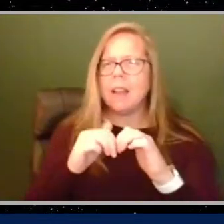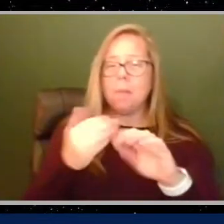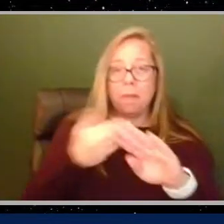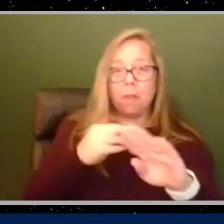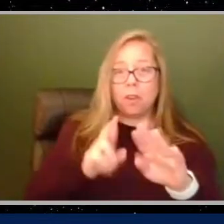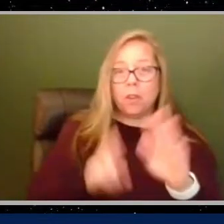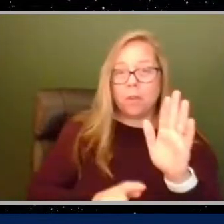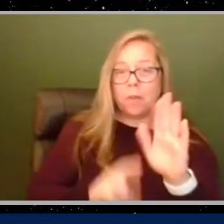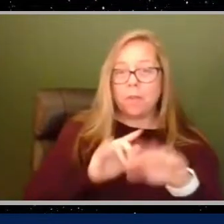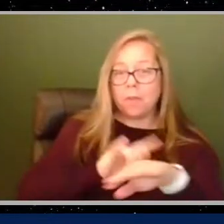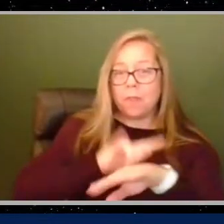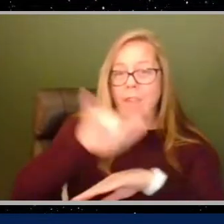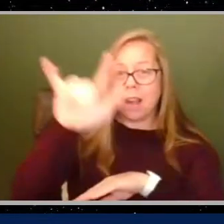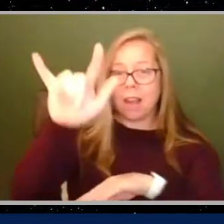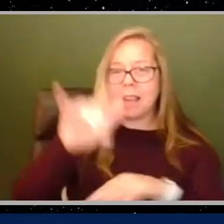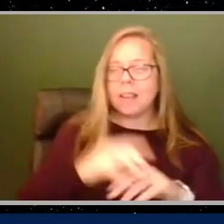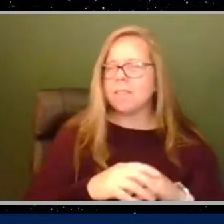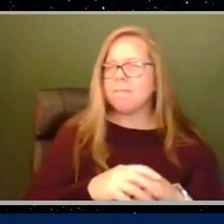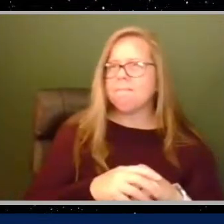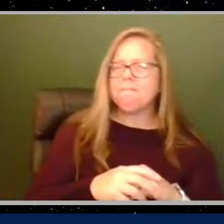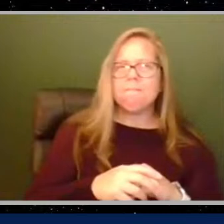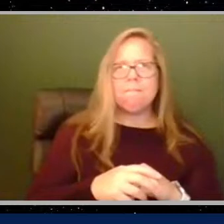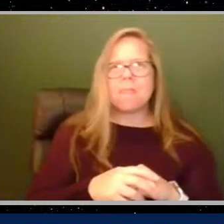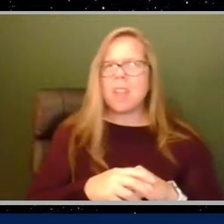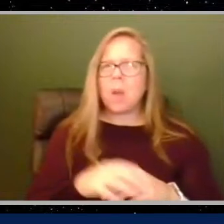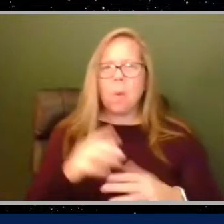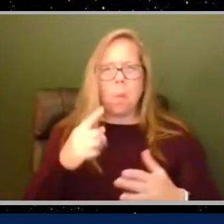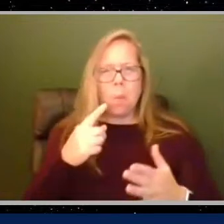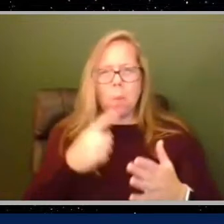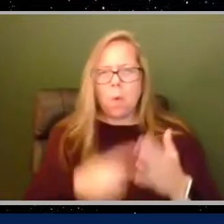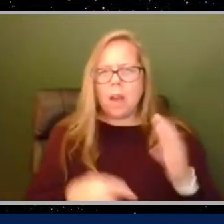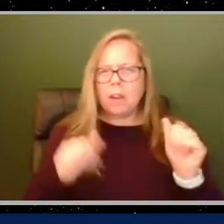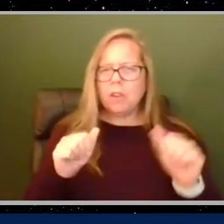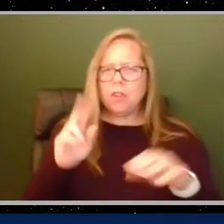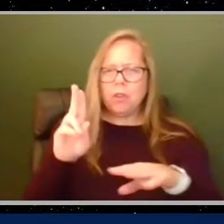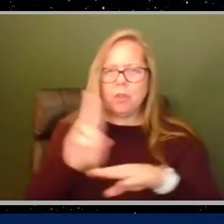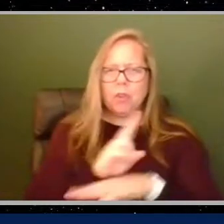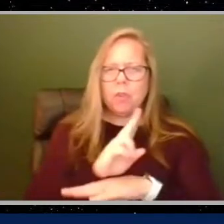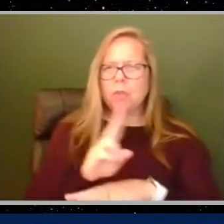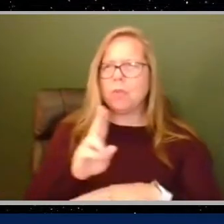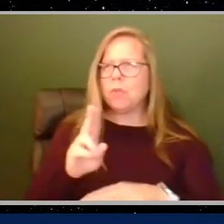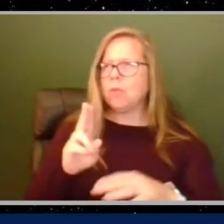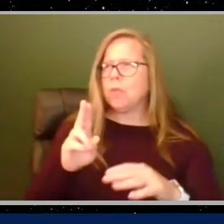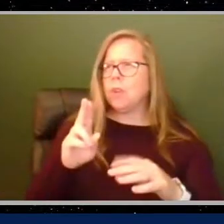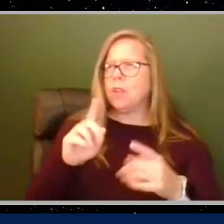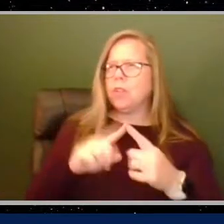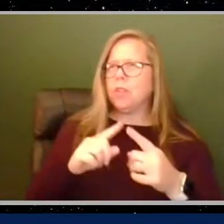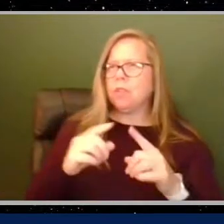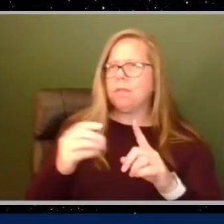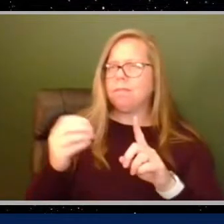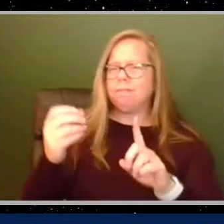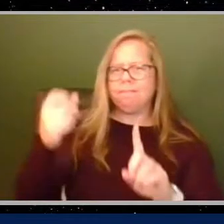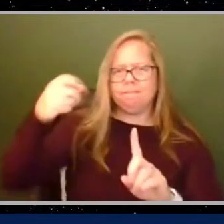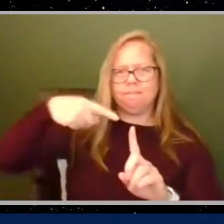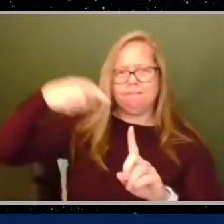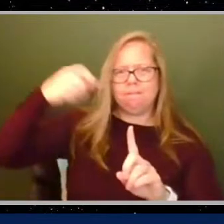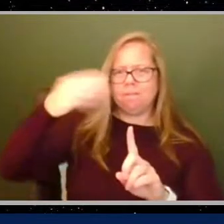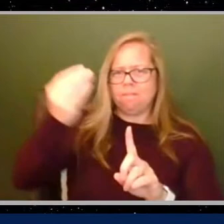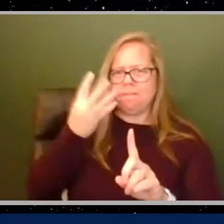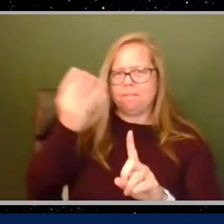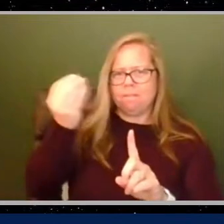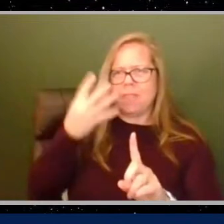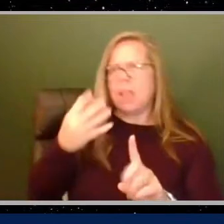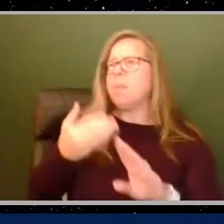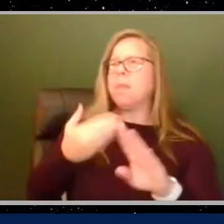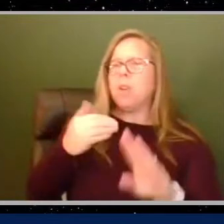tactile feedback without imparting the momentum to you, or actually causing the force? Yeah, we're getting into physics here. Yep,